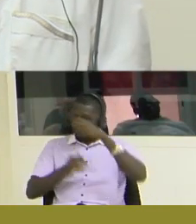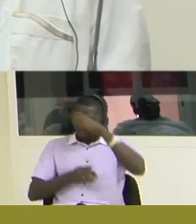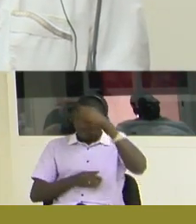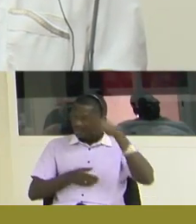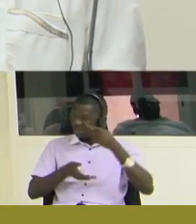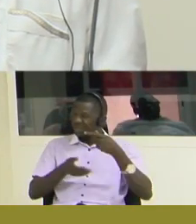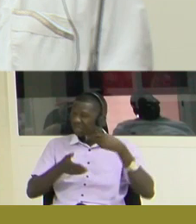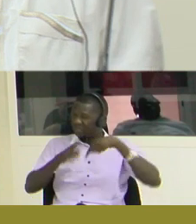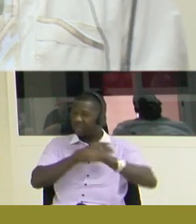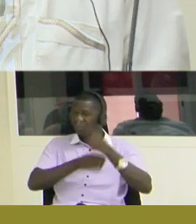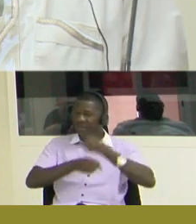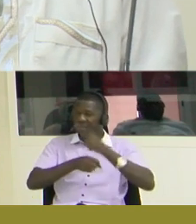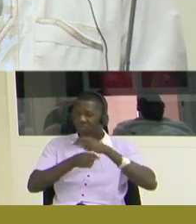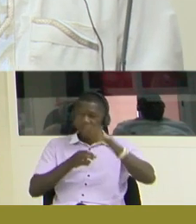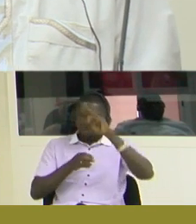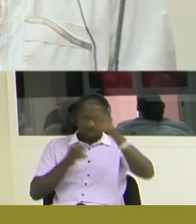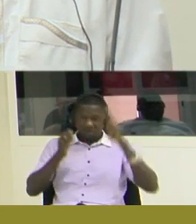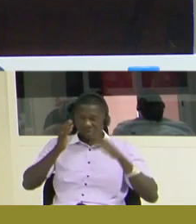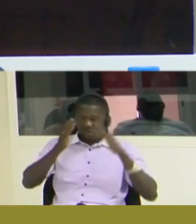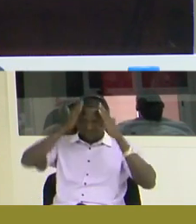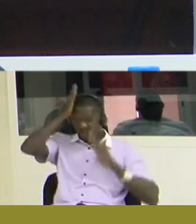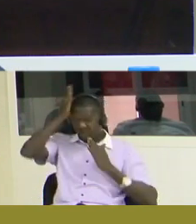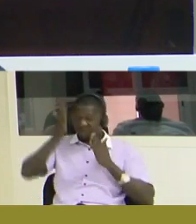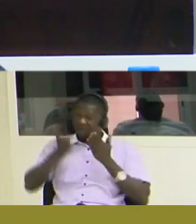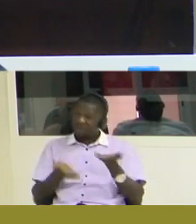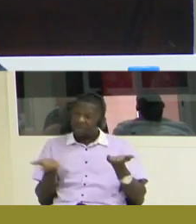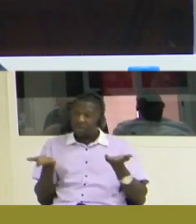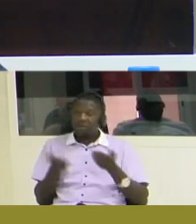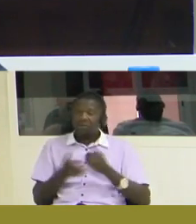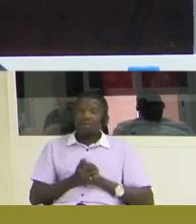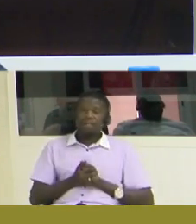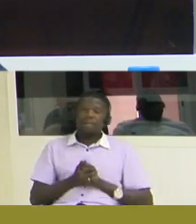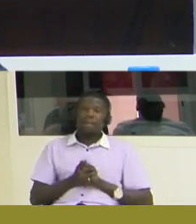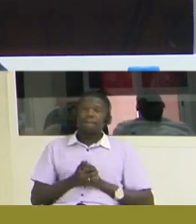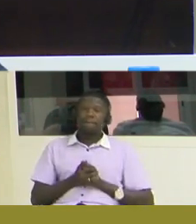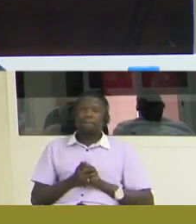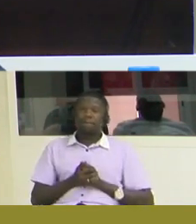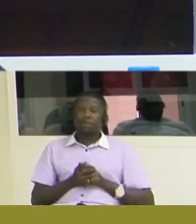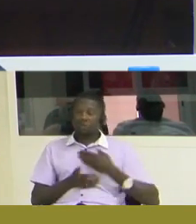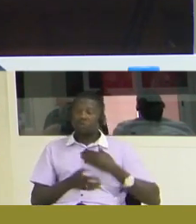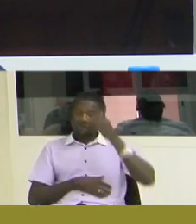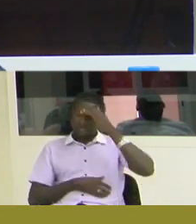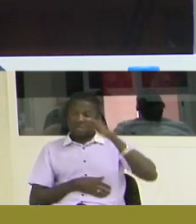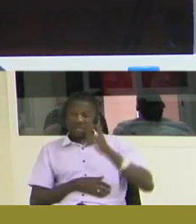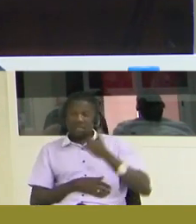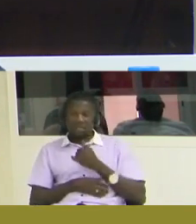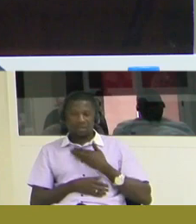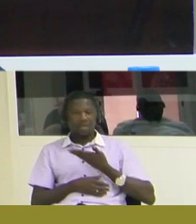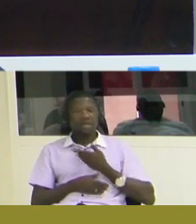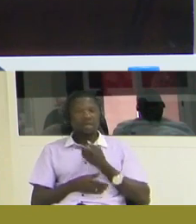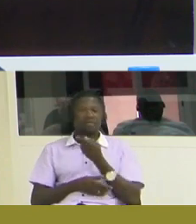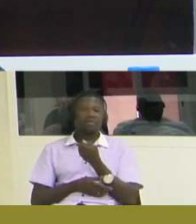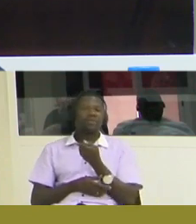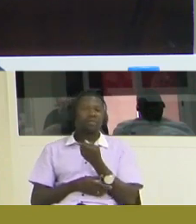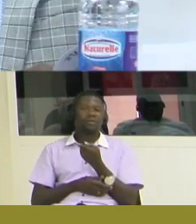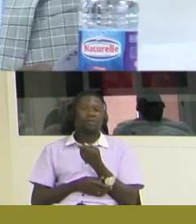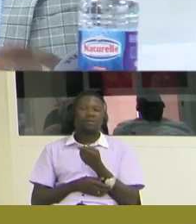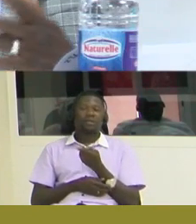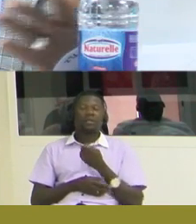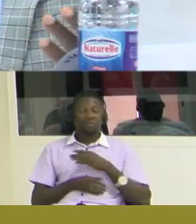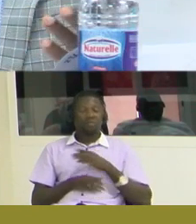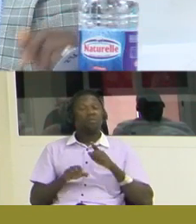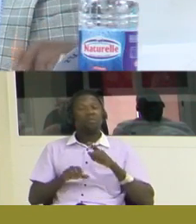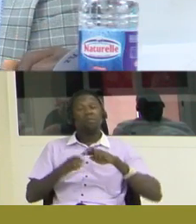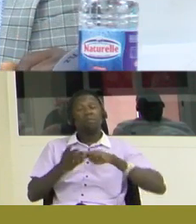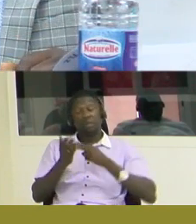The Gambia National Army I would agree that it is prevalent that does it is pervasive it